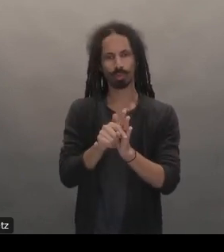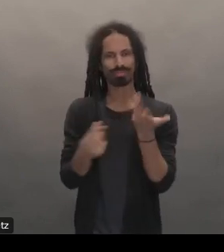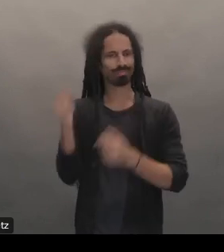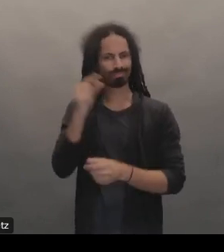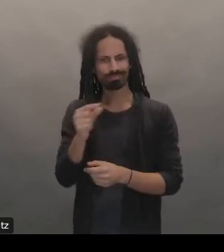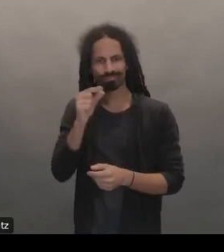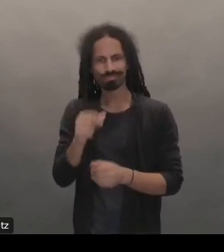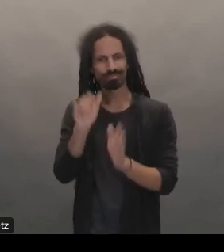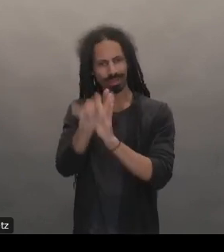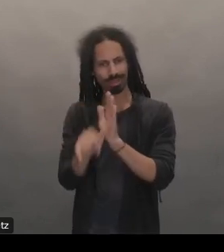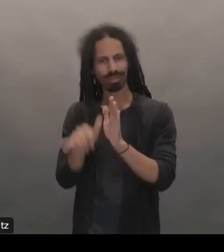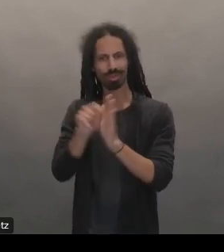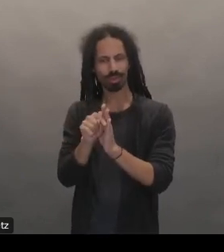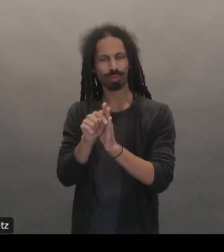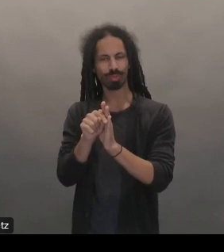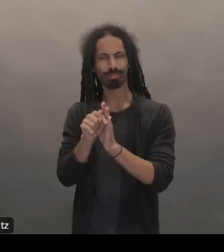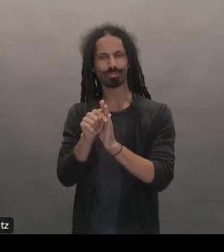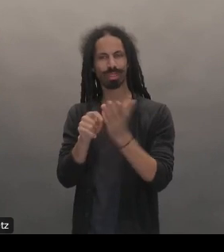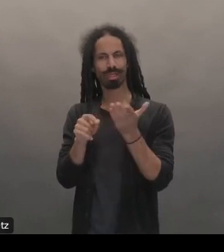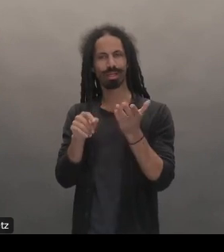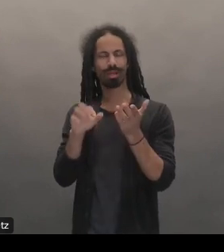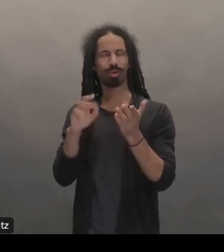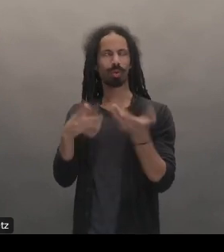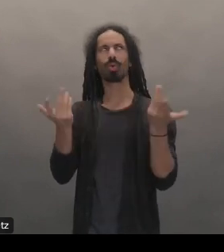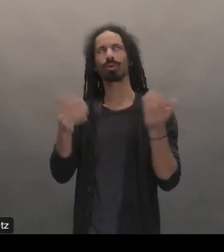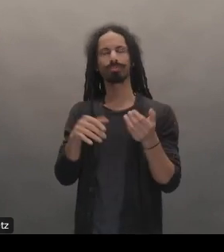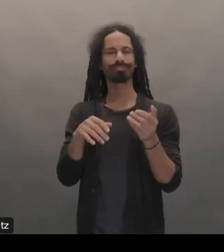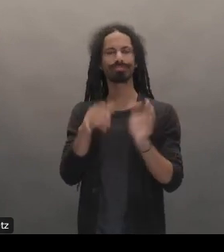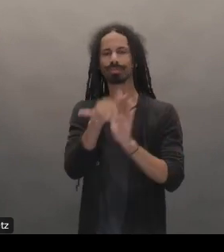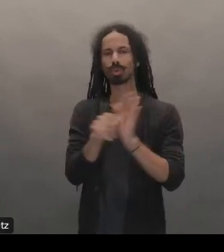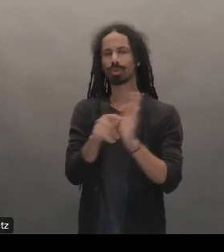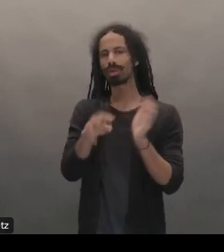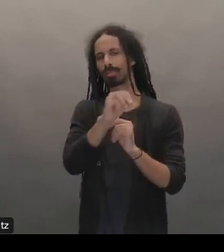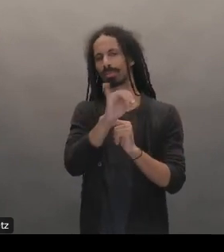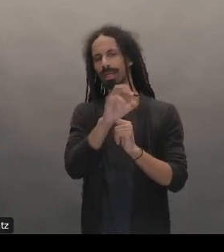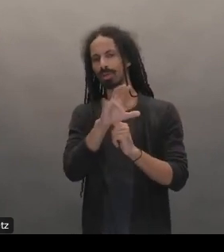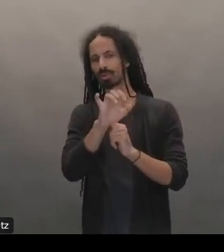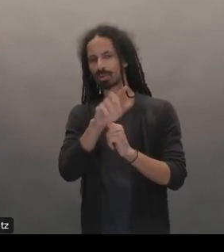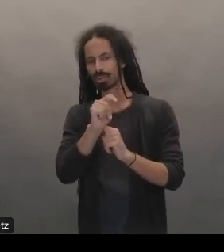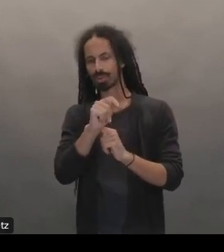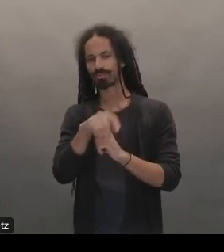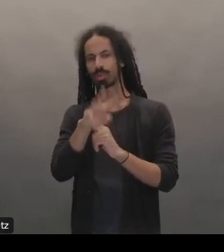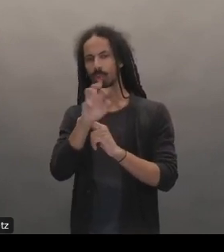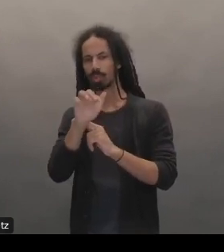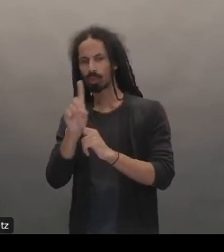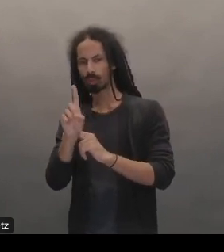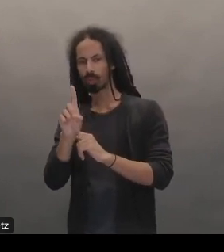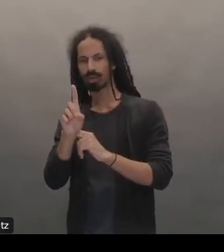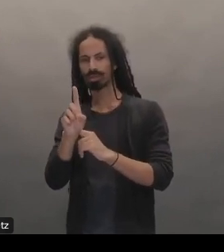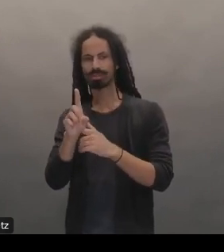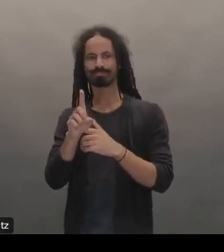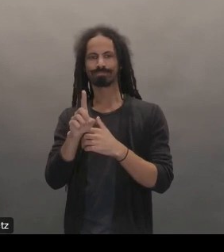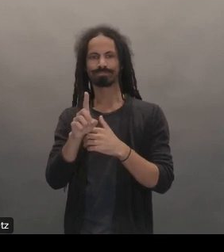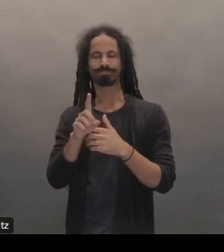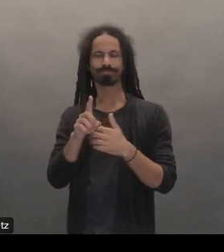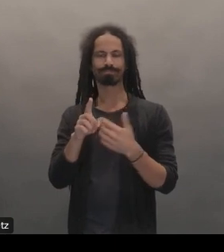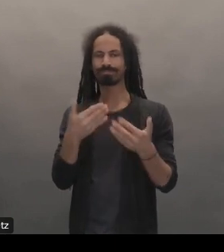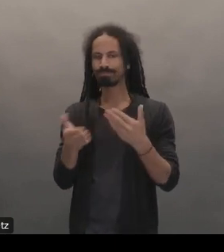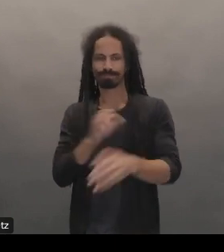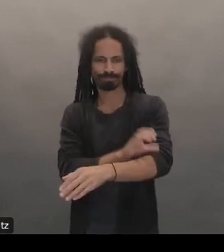YouTube, or sorry, you could say Microsoft Word if you're on a PC or a MacBook, and then the skill or the thing that you're